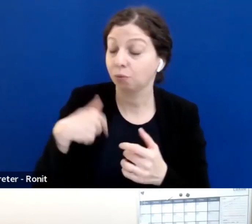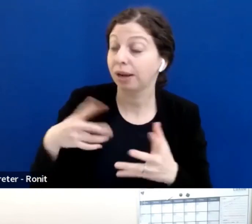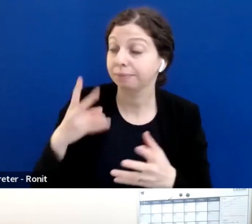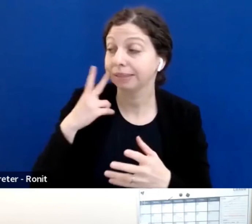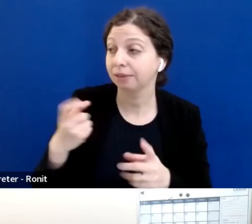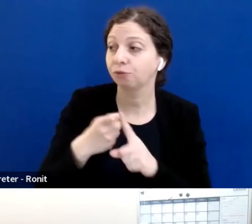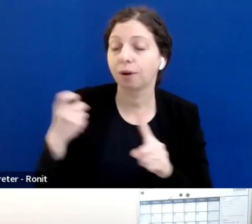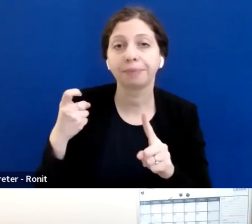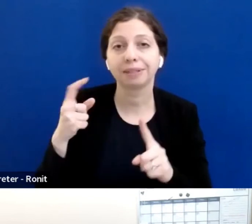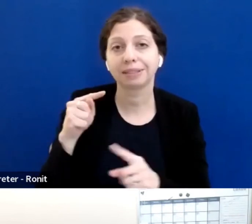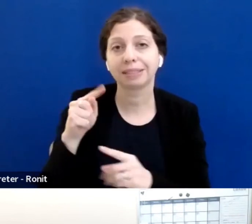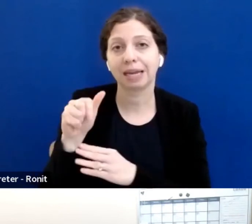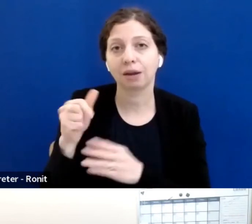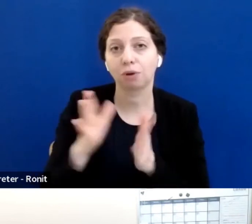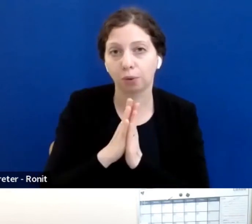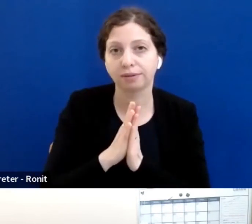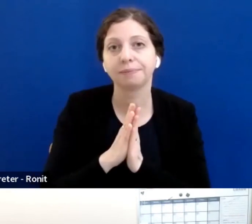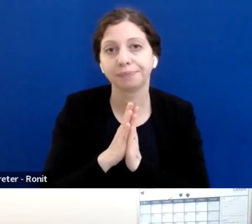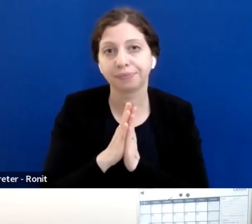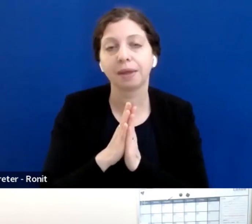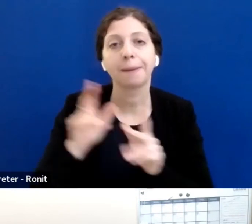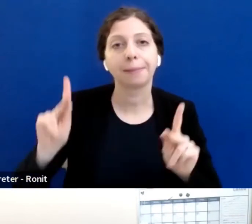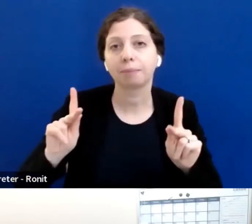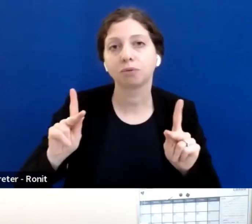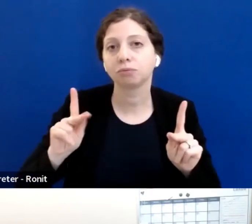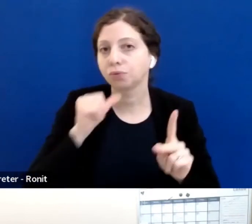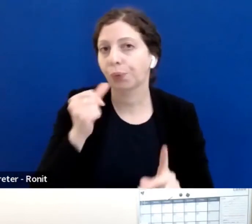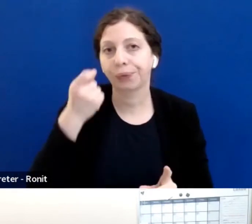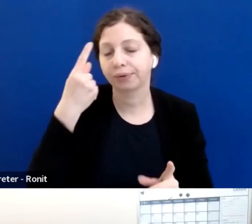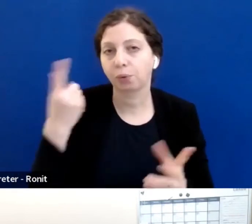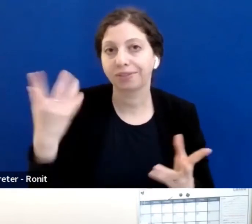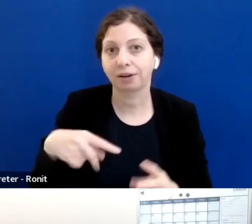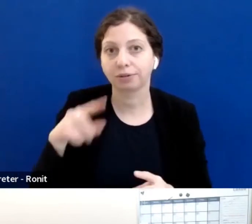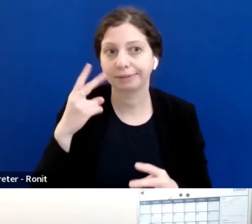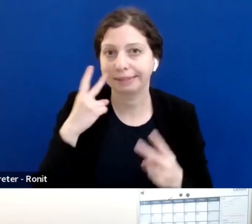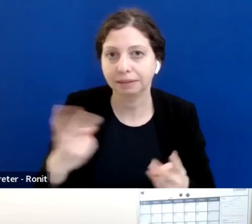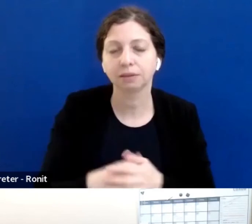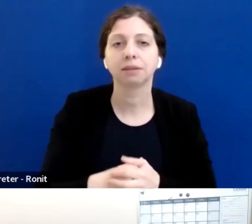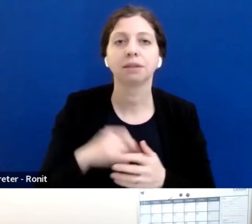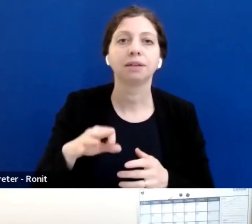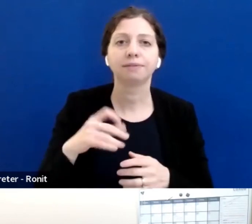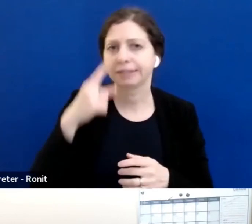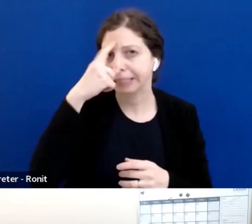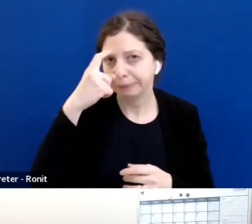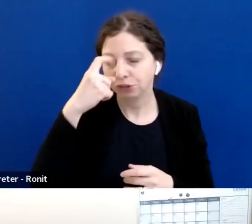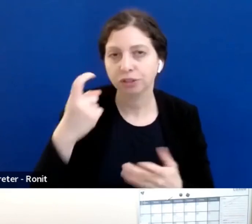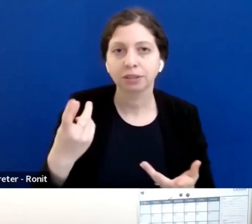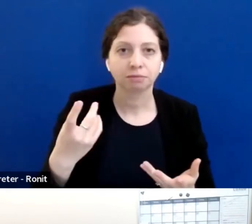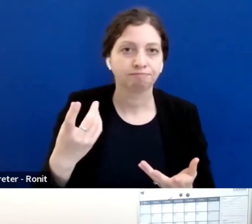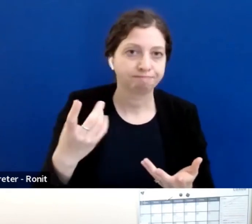from the TA requests I'm getting. People don't even understand what they're seeing, and if they are suspicious of